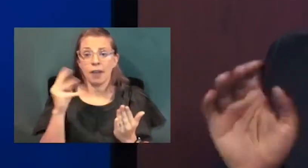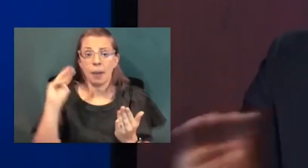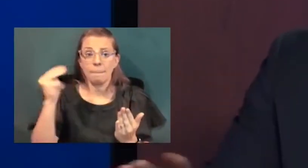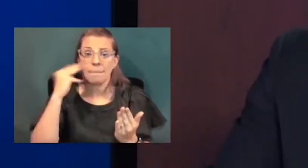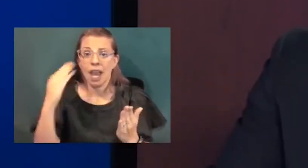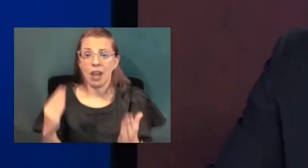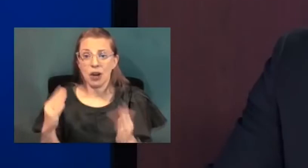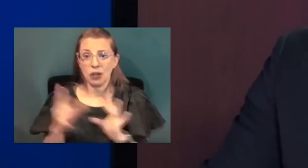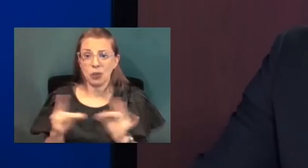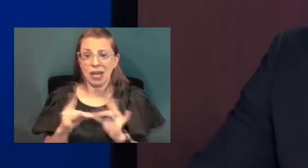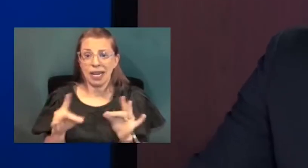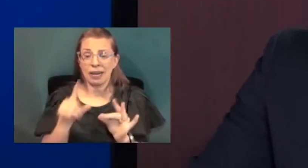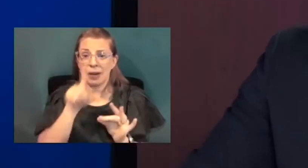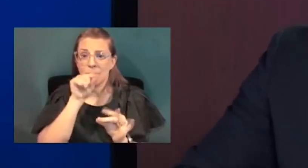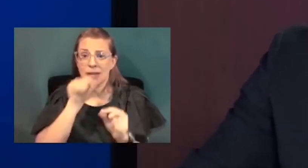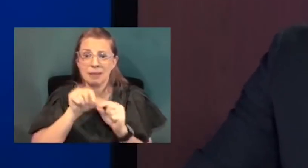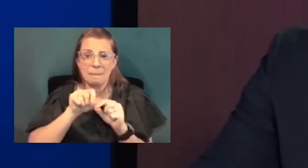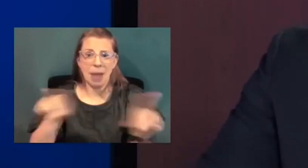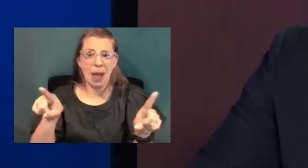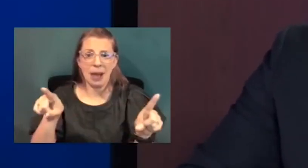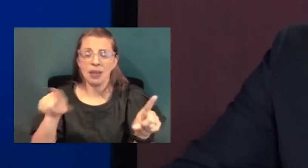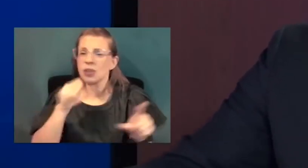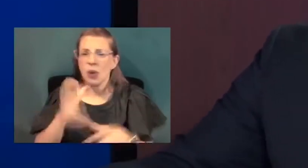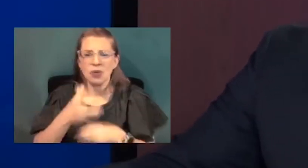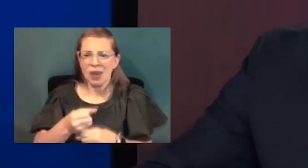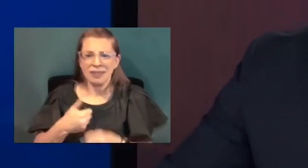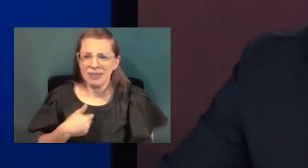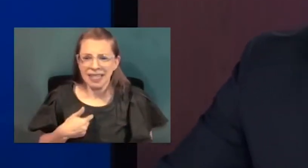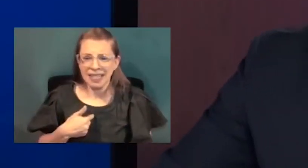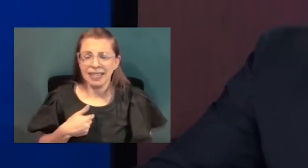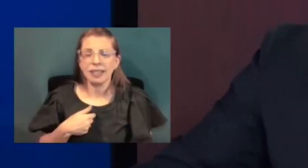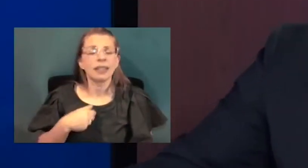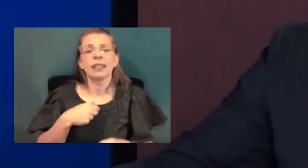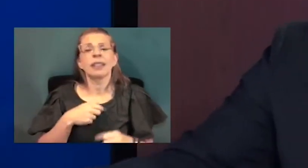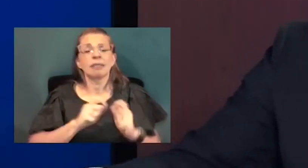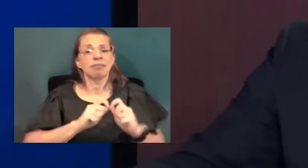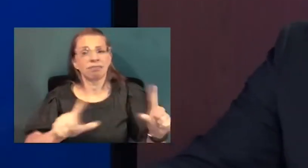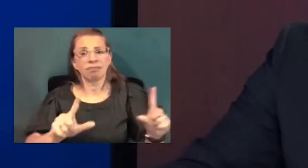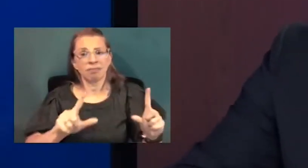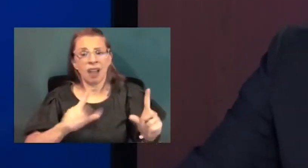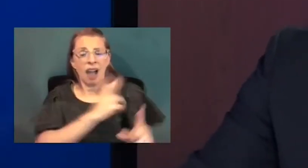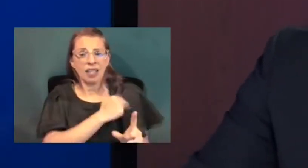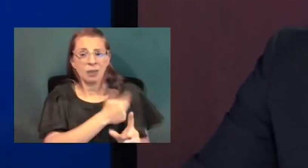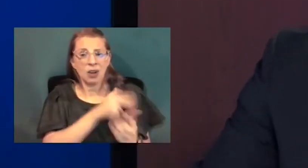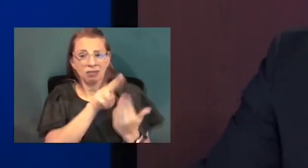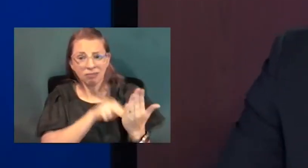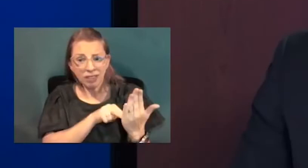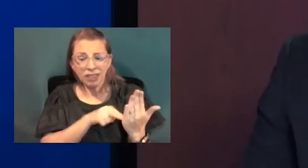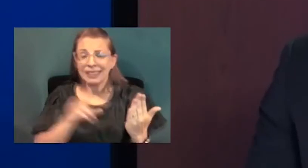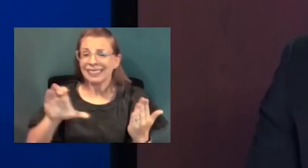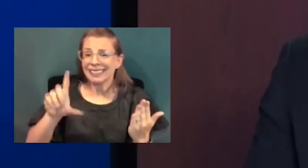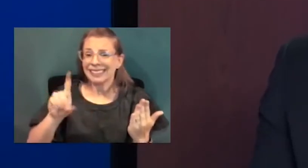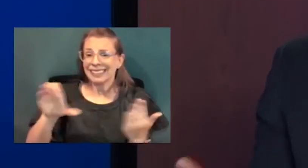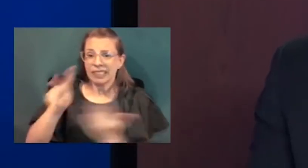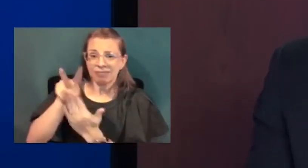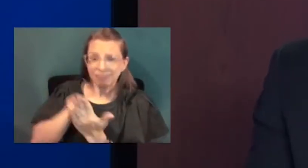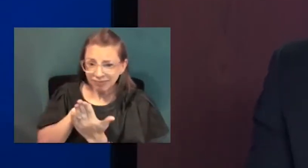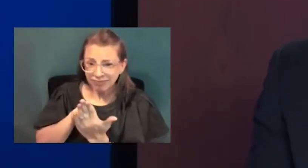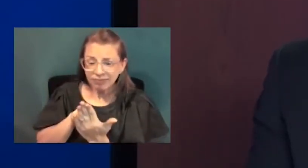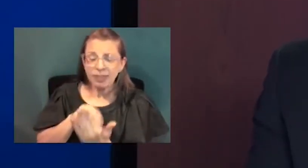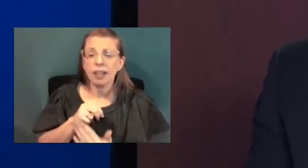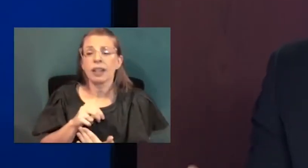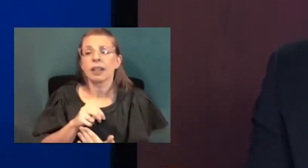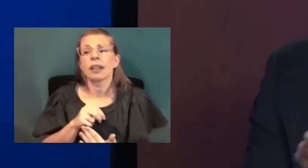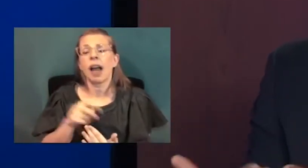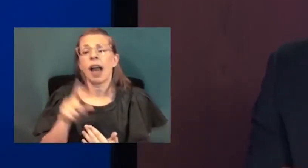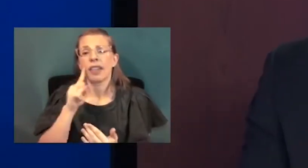else, don't trust us. Go to that official source, go to the hospital, go to somebody at the CDC, and I think you'll have a chance to really see what the